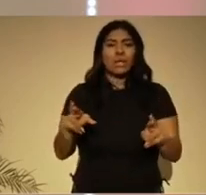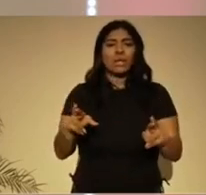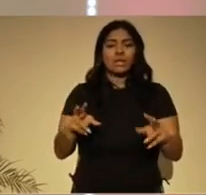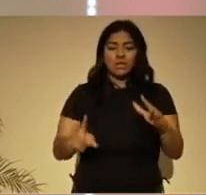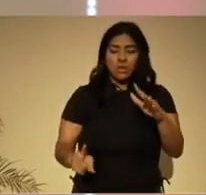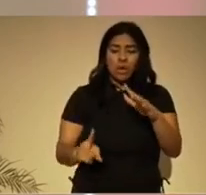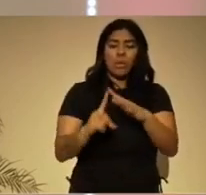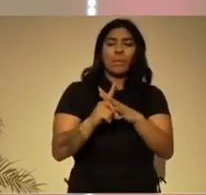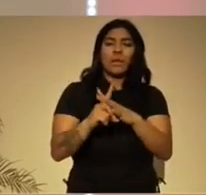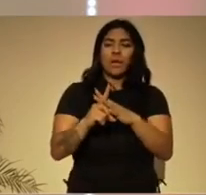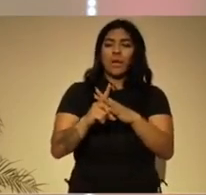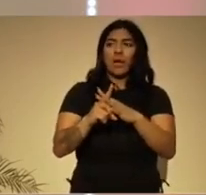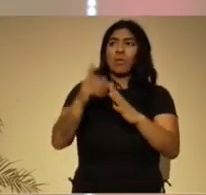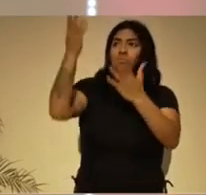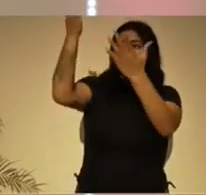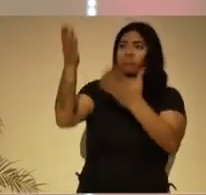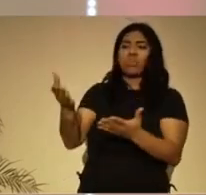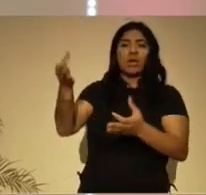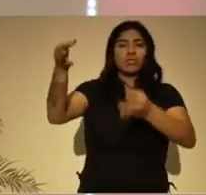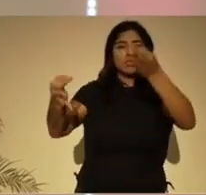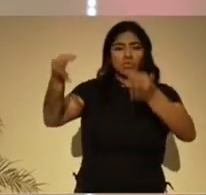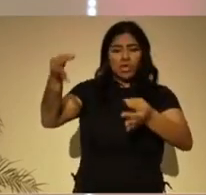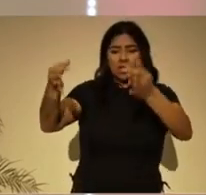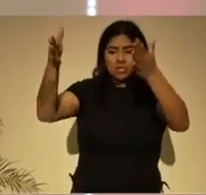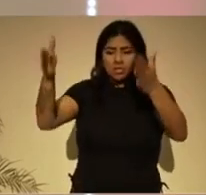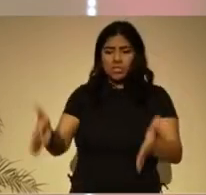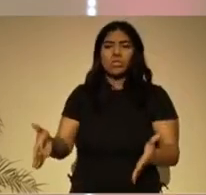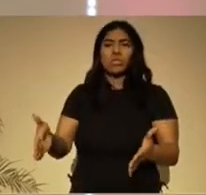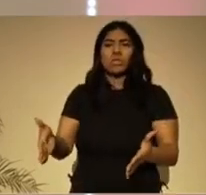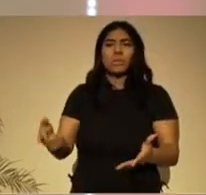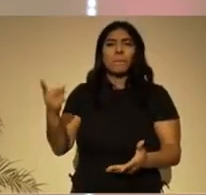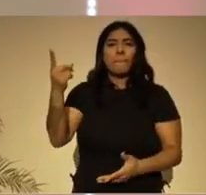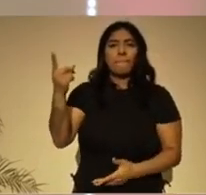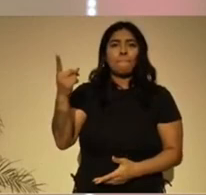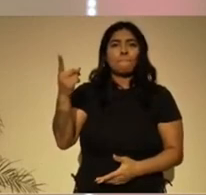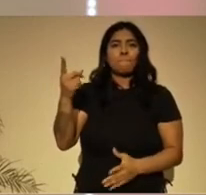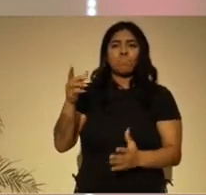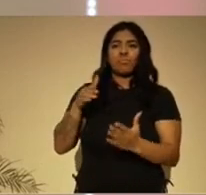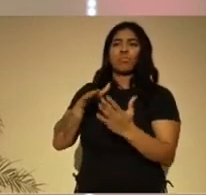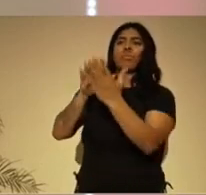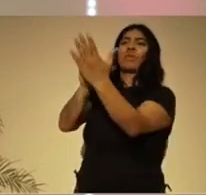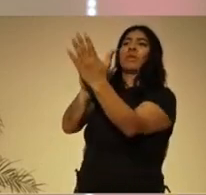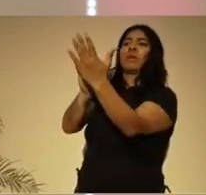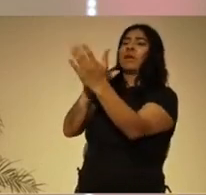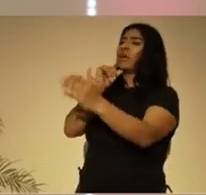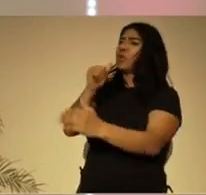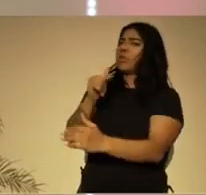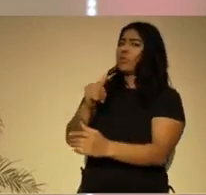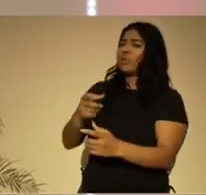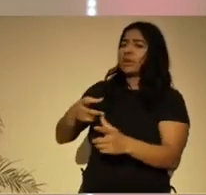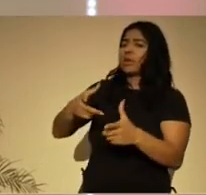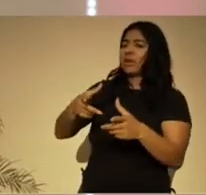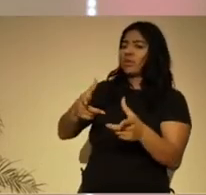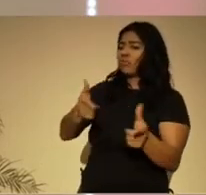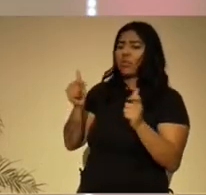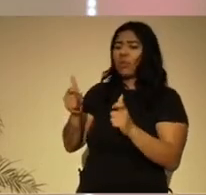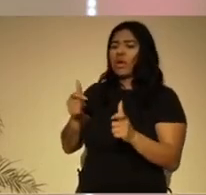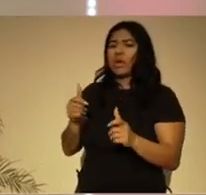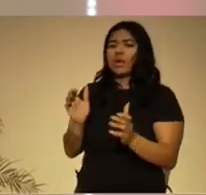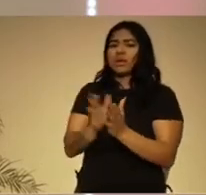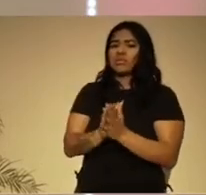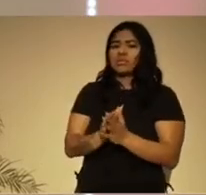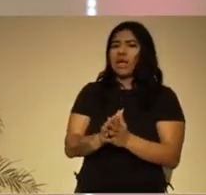appear before judgment. We got to get ready to appear before the judge. And don't be so quick to think that this judge is all